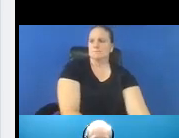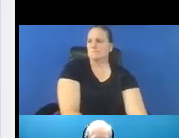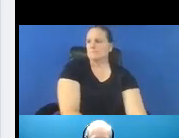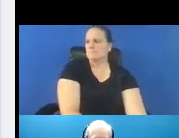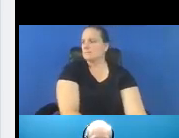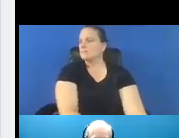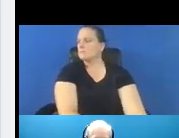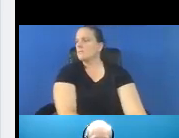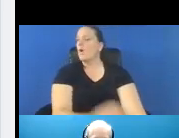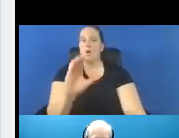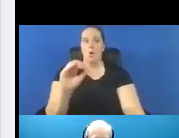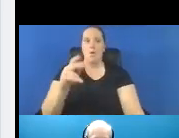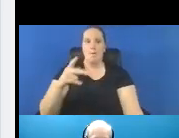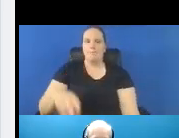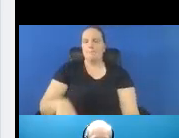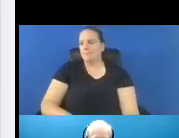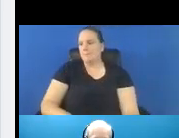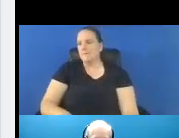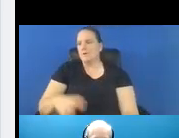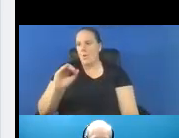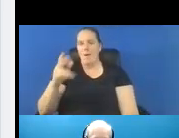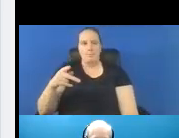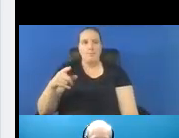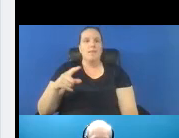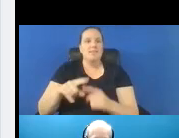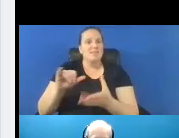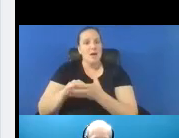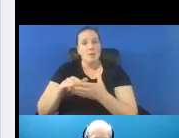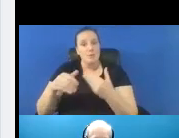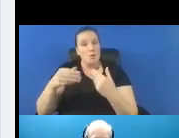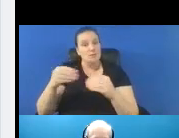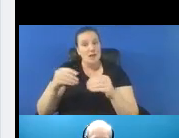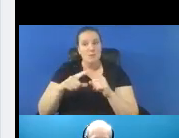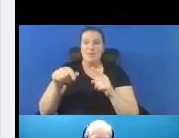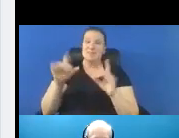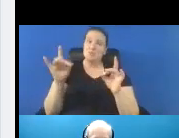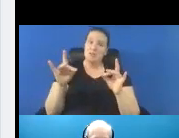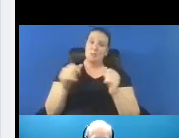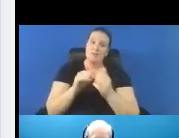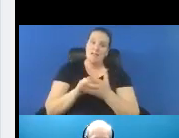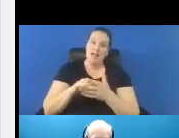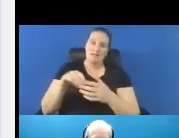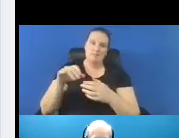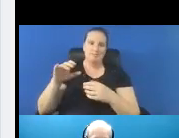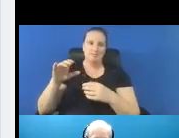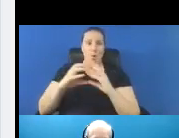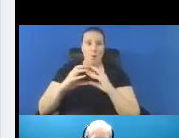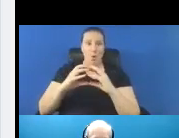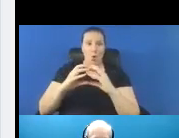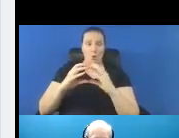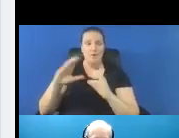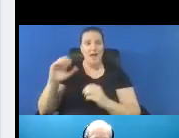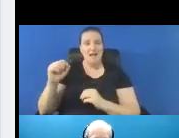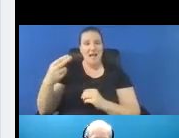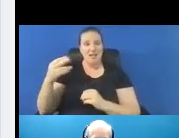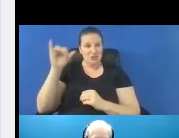This would be a great place to have an intent to sell. The tricky thing with the mobile home parks is, they're cash cows like mini storage, and